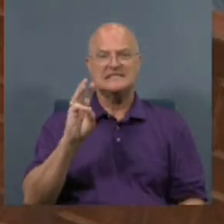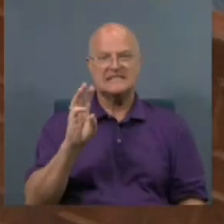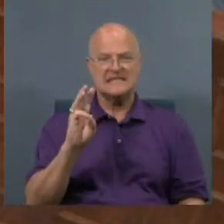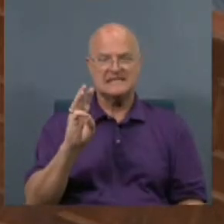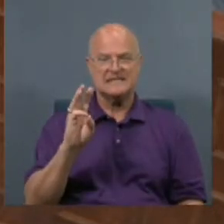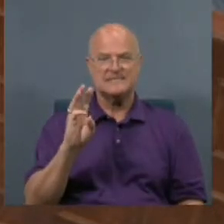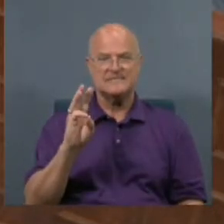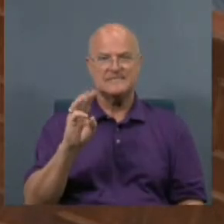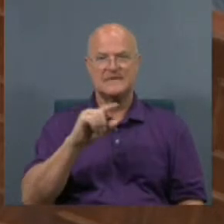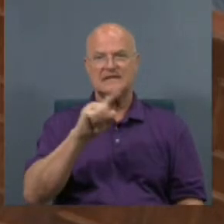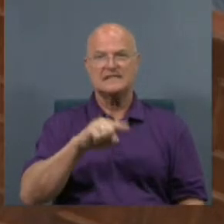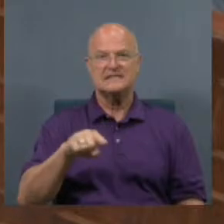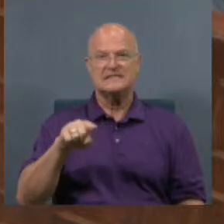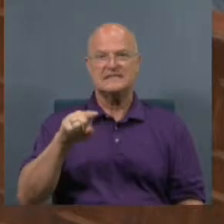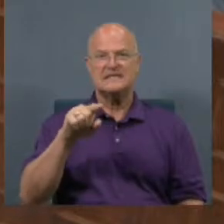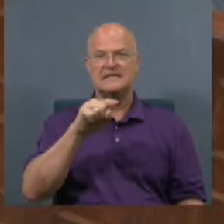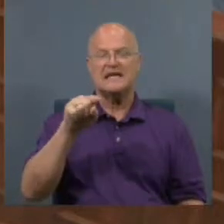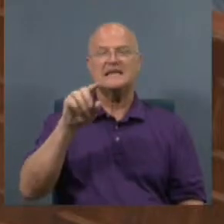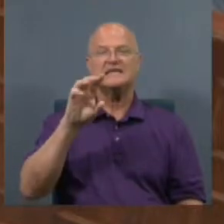6,